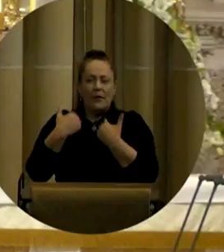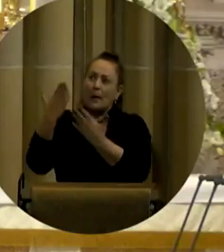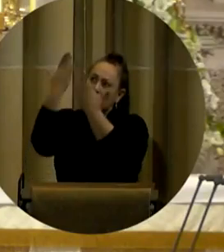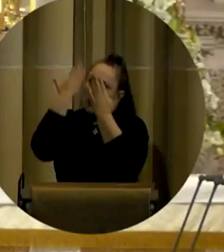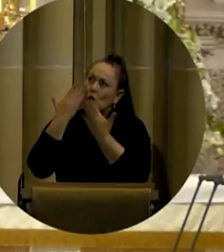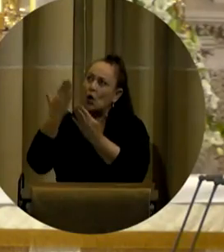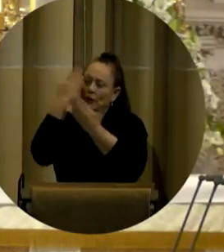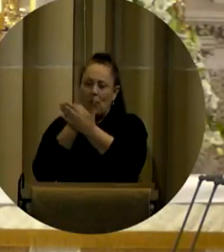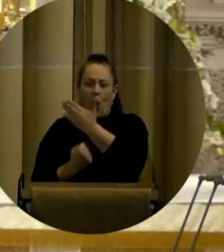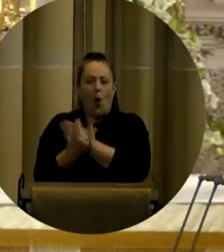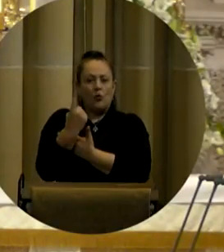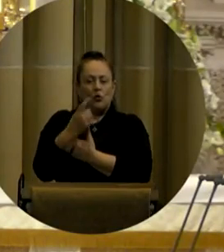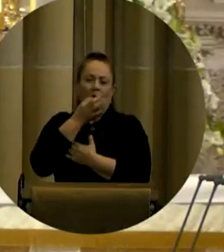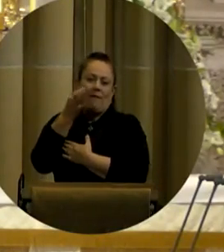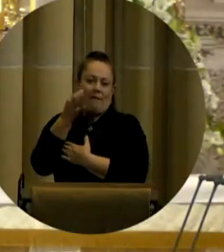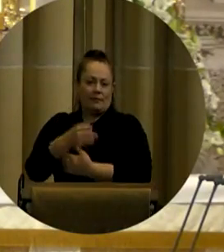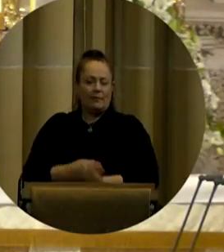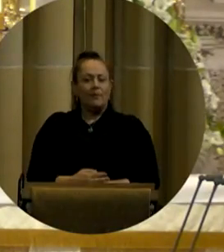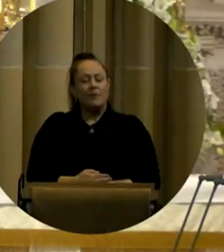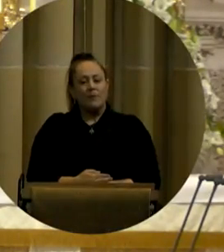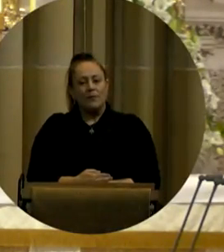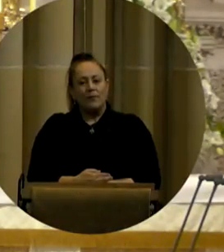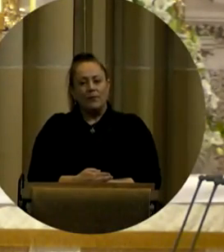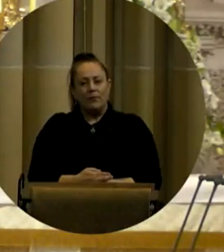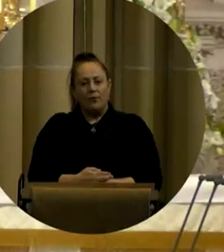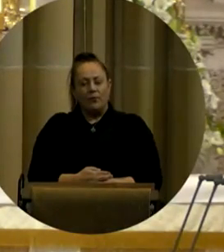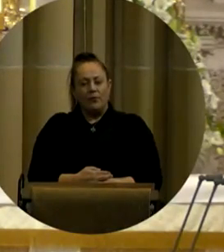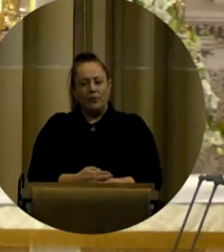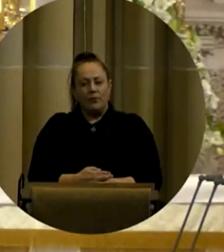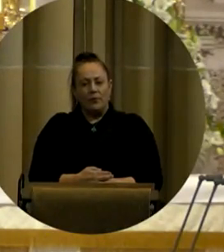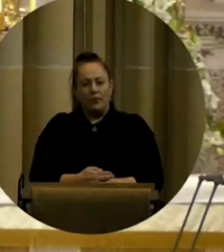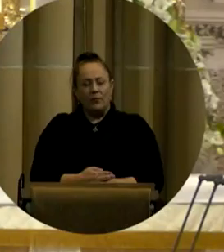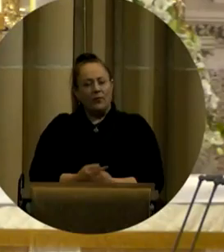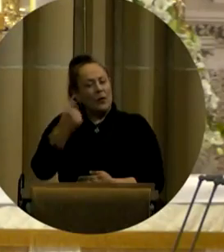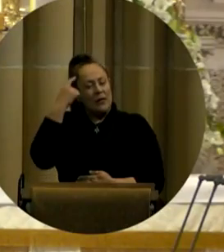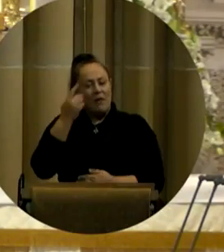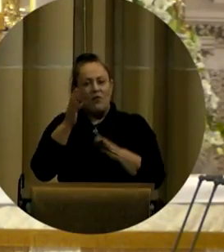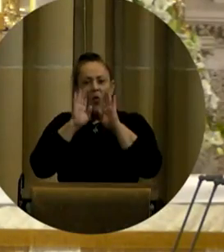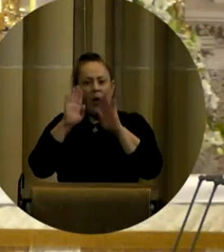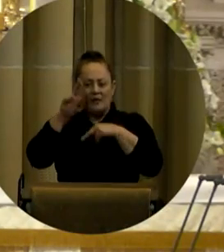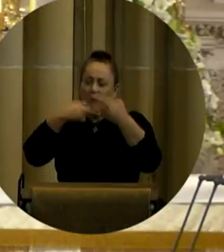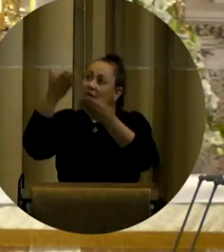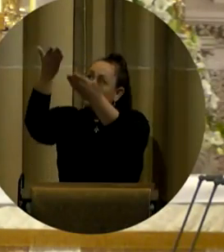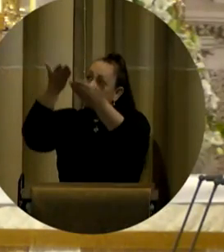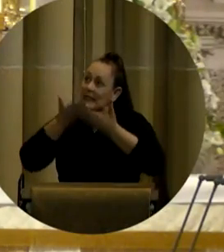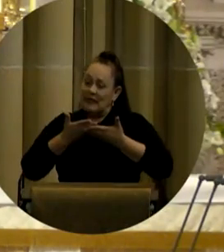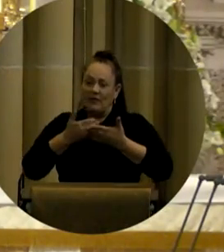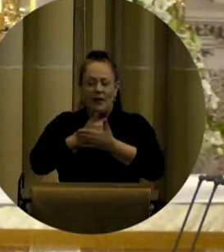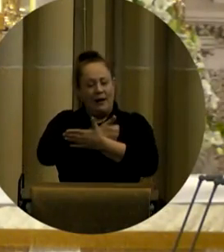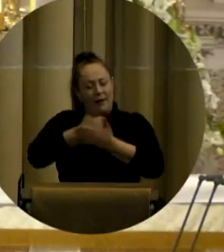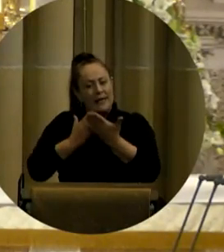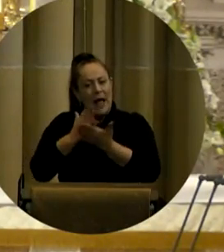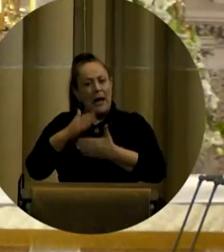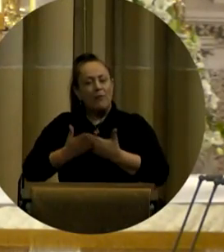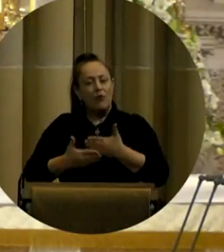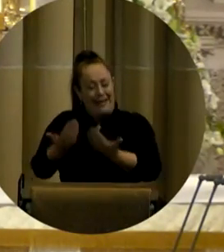mercies. We think of those most wonderful gifts the daily bread